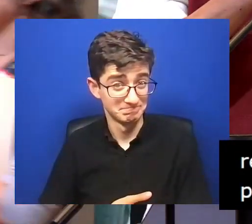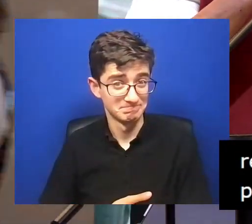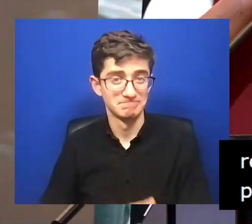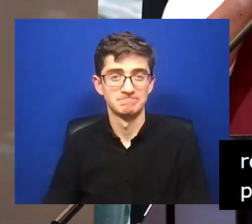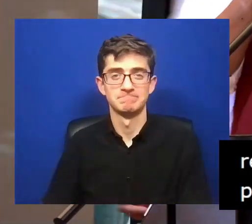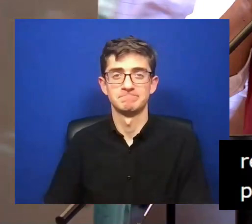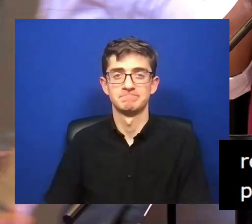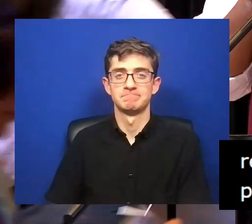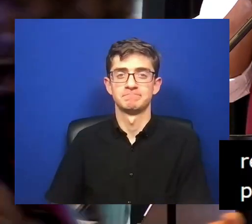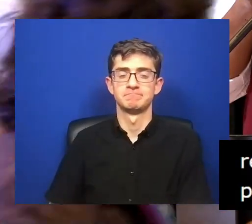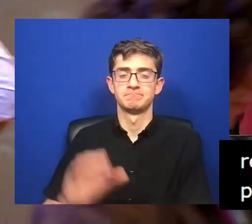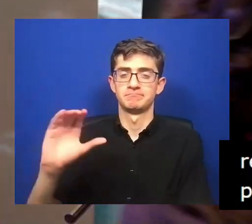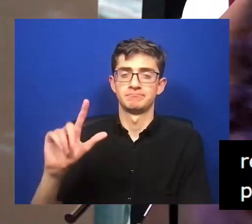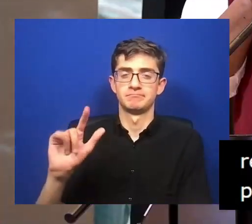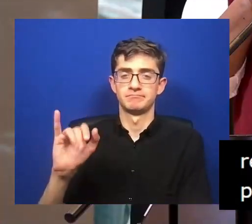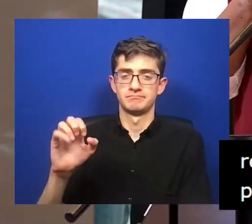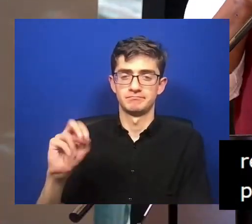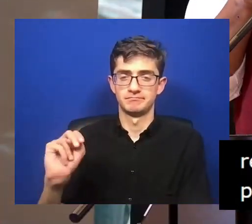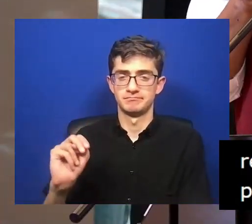Okay.